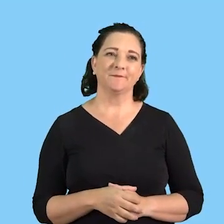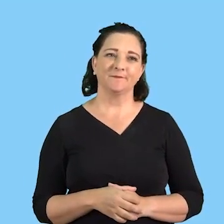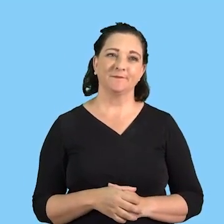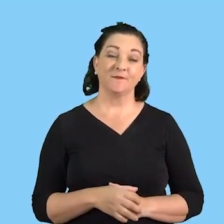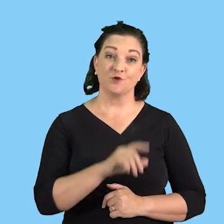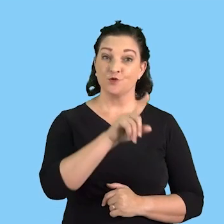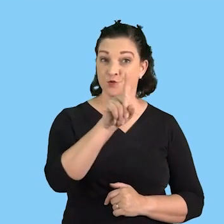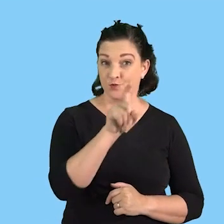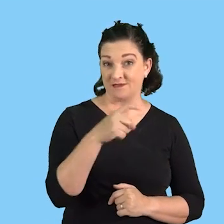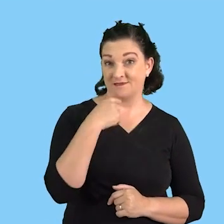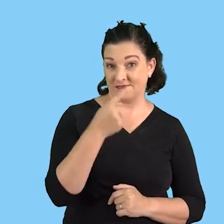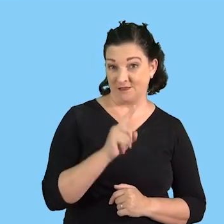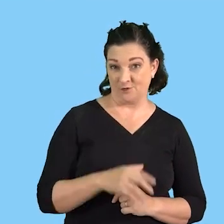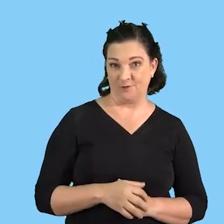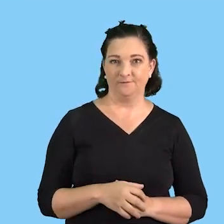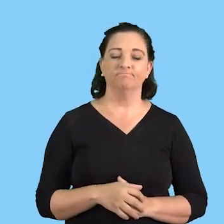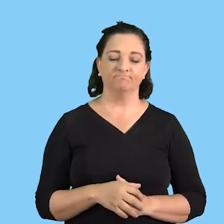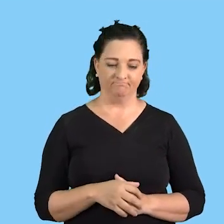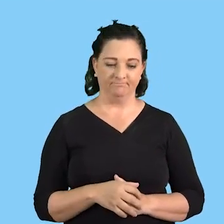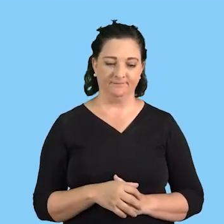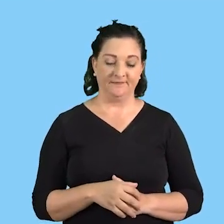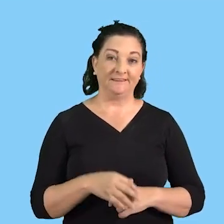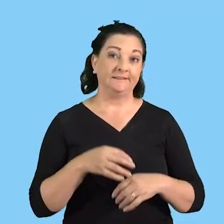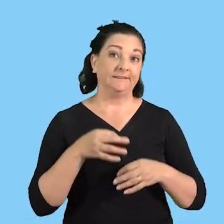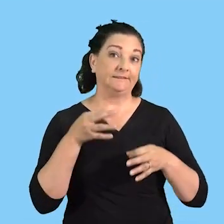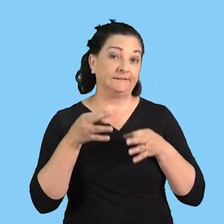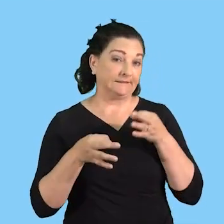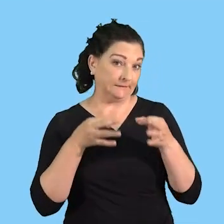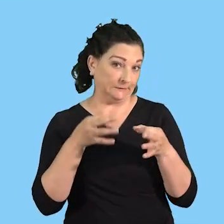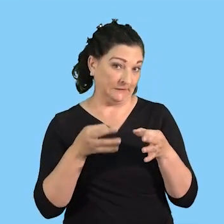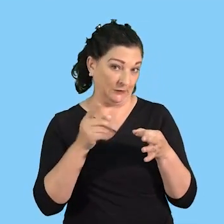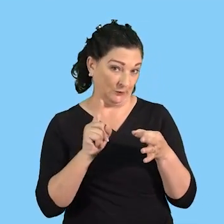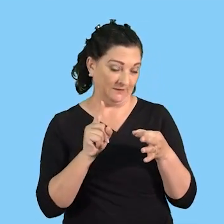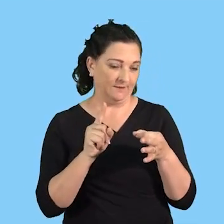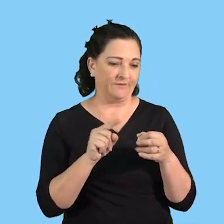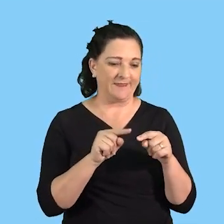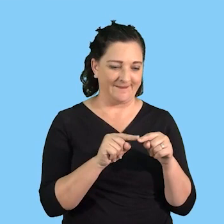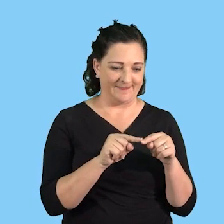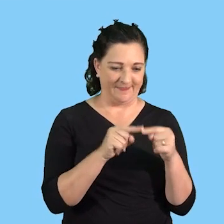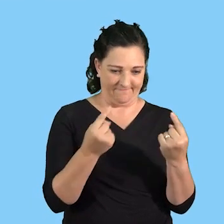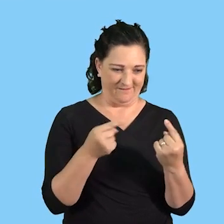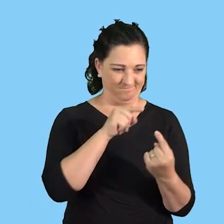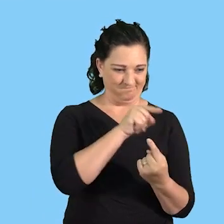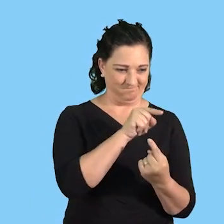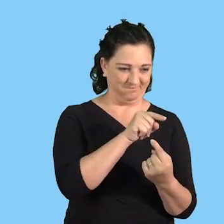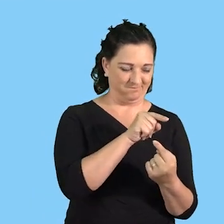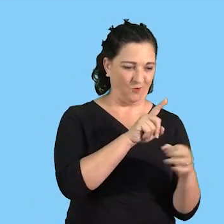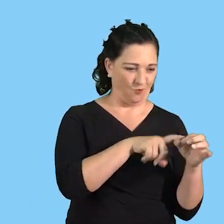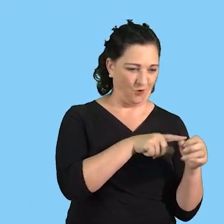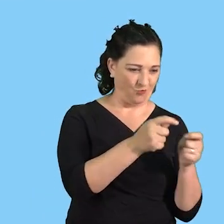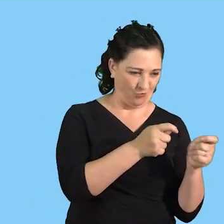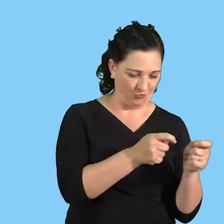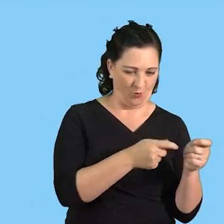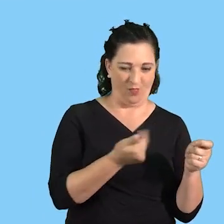The question says, explain the differences between quality control and